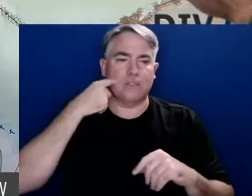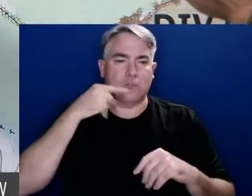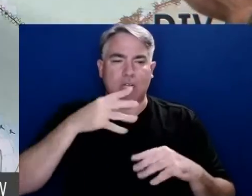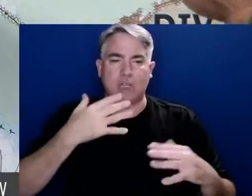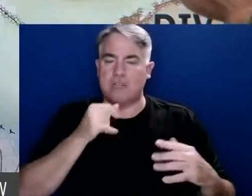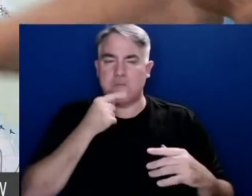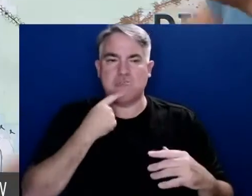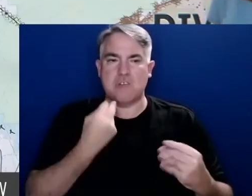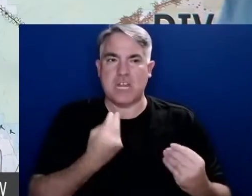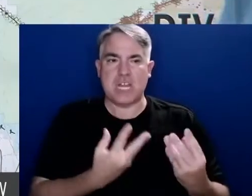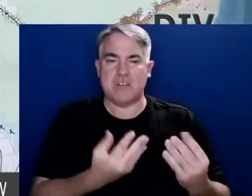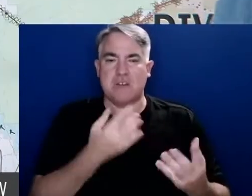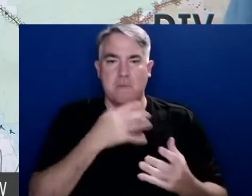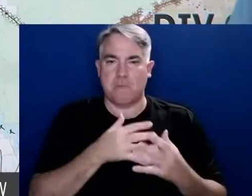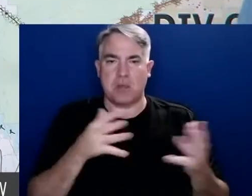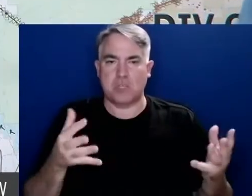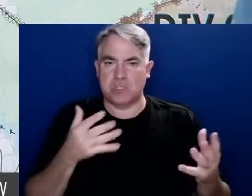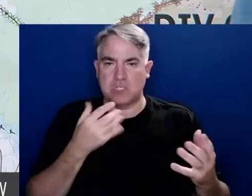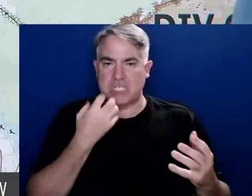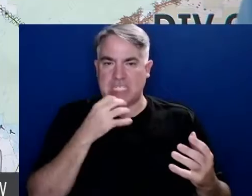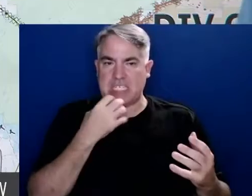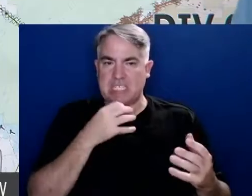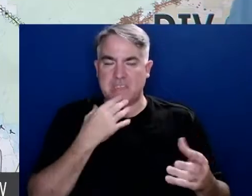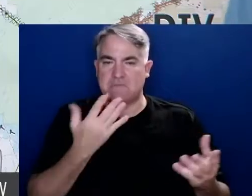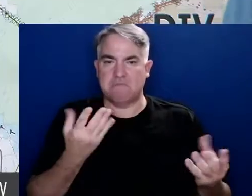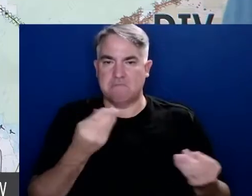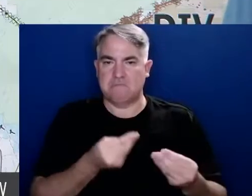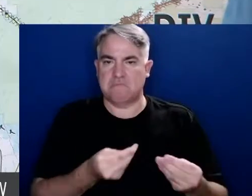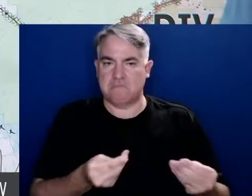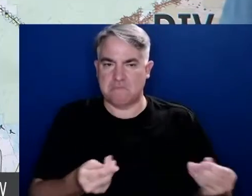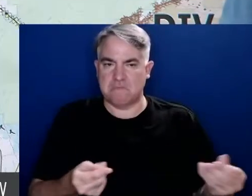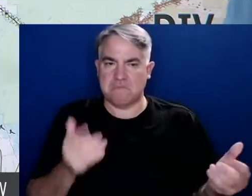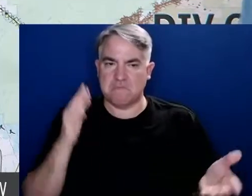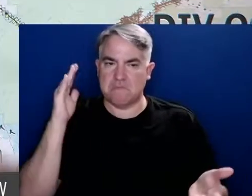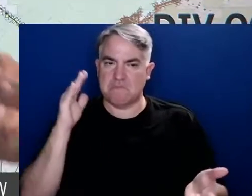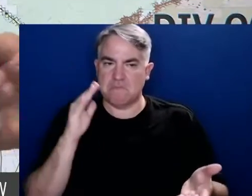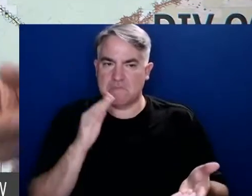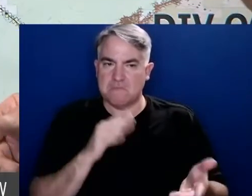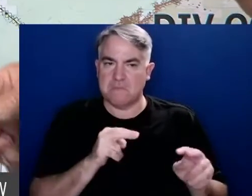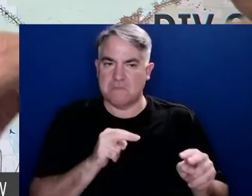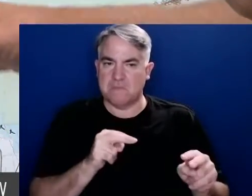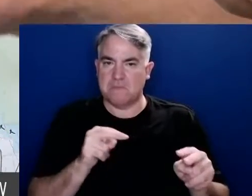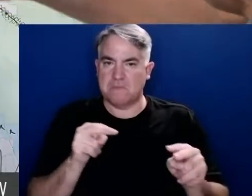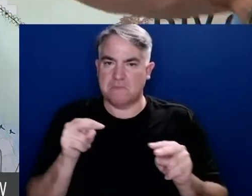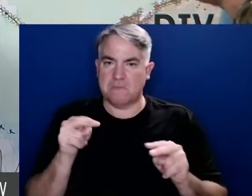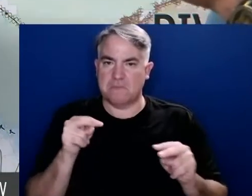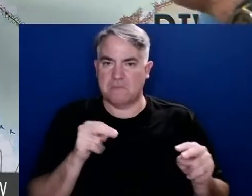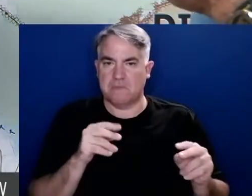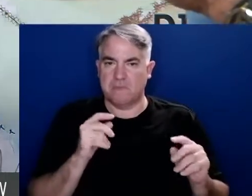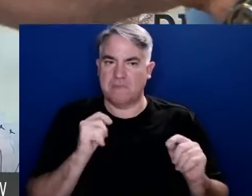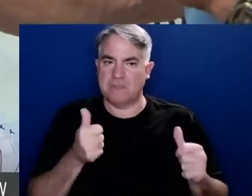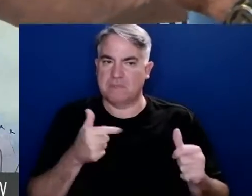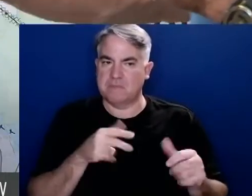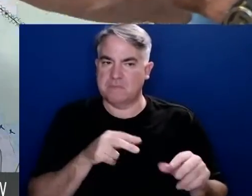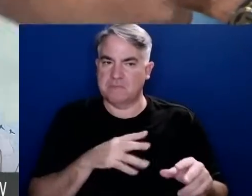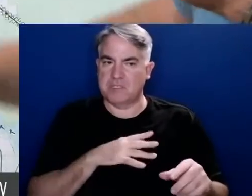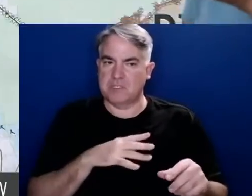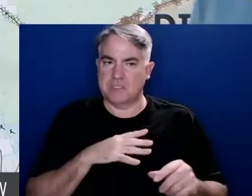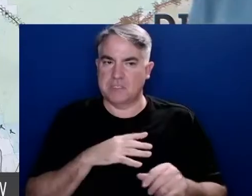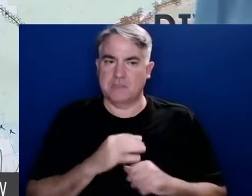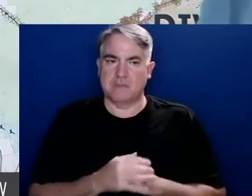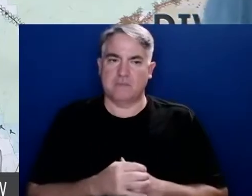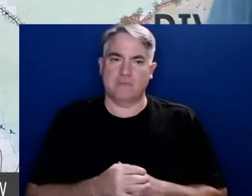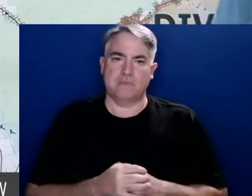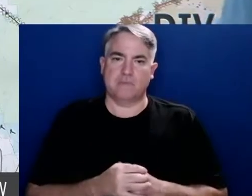So the heat signatures are going down dramatically in there, and I know it's been talked about, but the fuels are so dry that